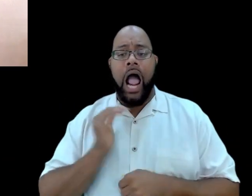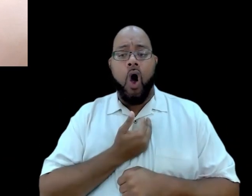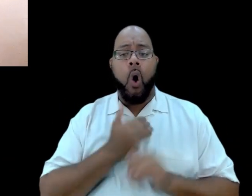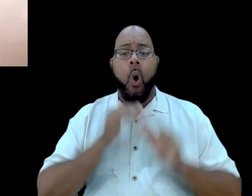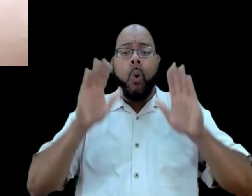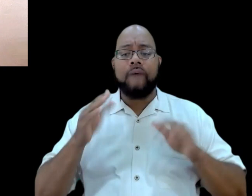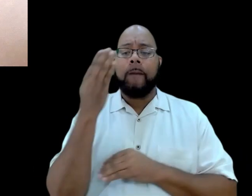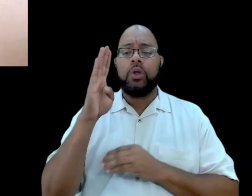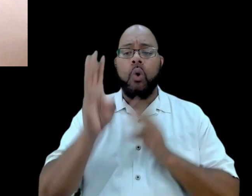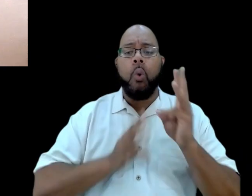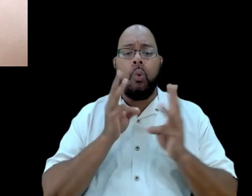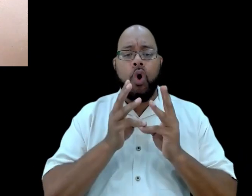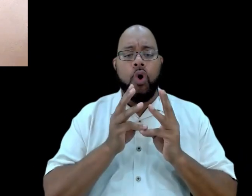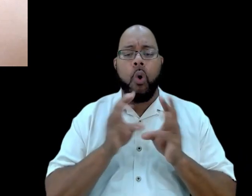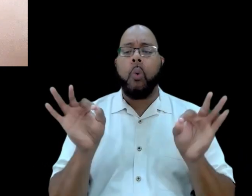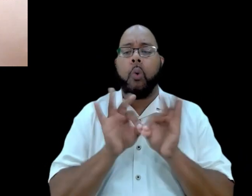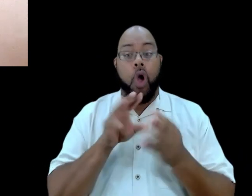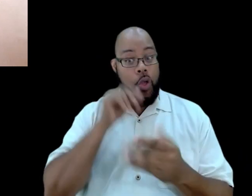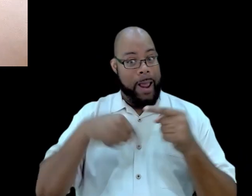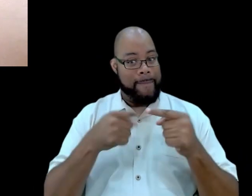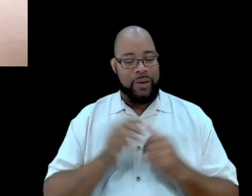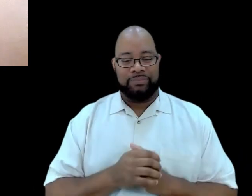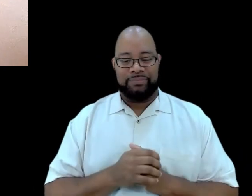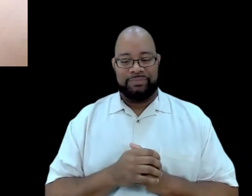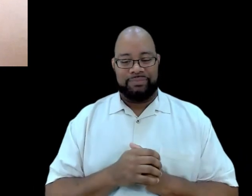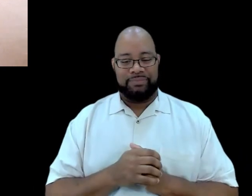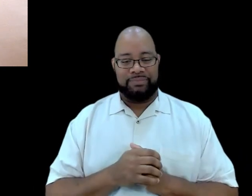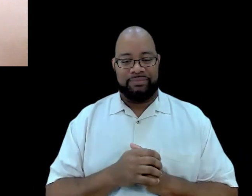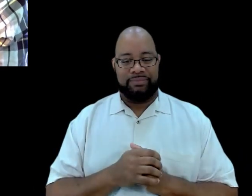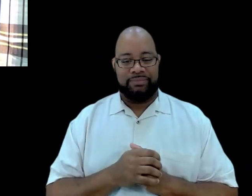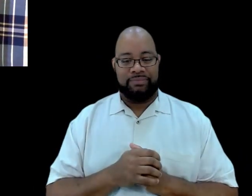really make our wonderful blue world worth learning about.